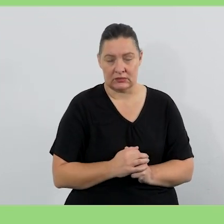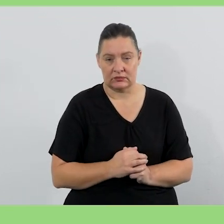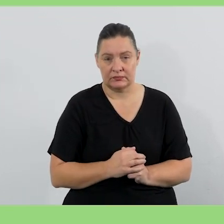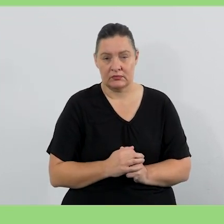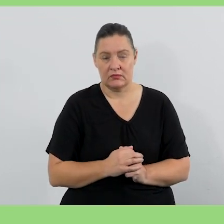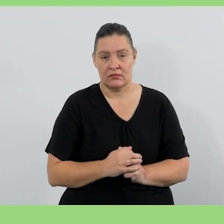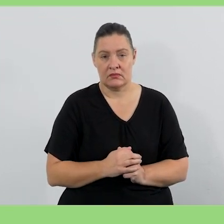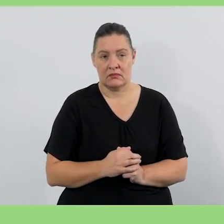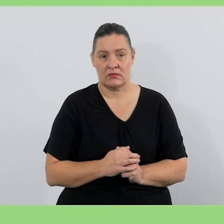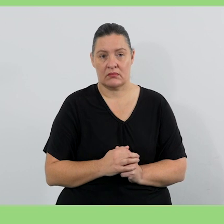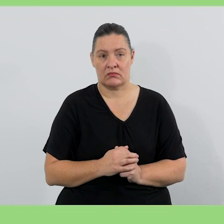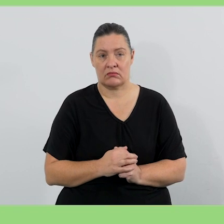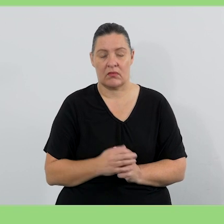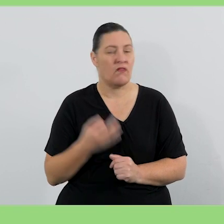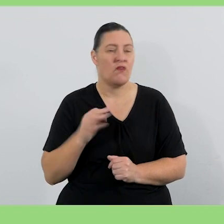for